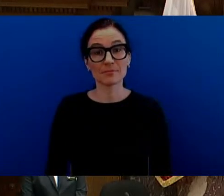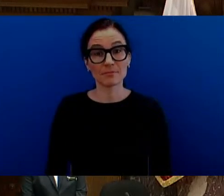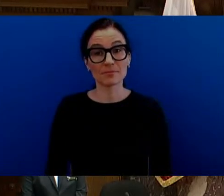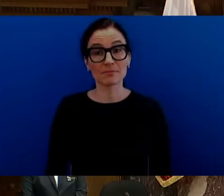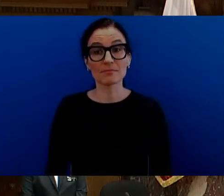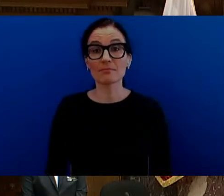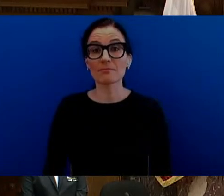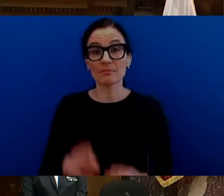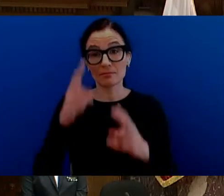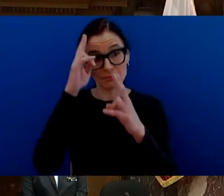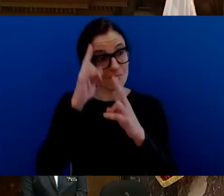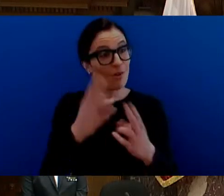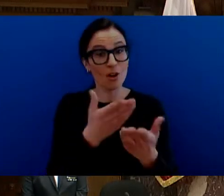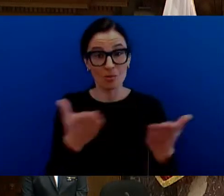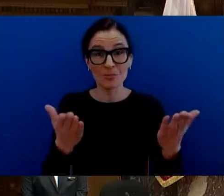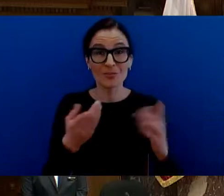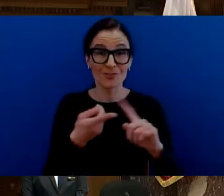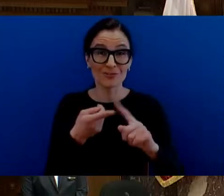I'm Volkaletsa.